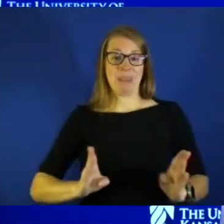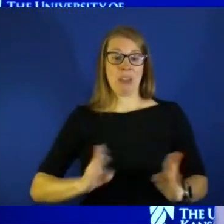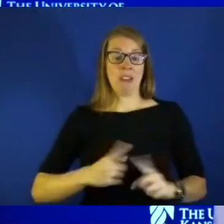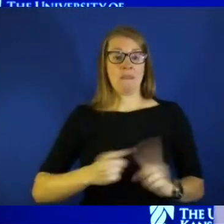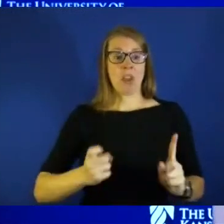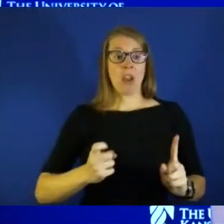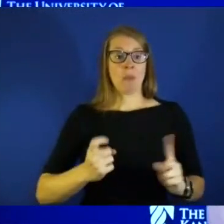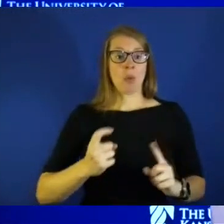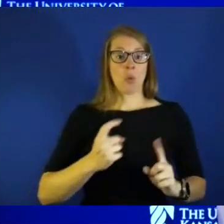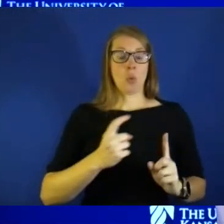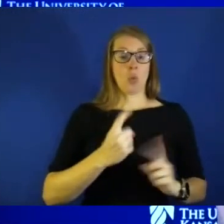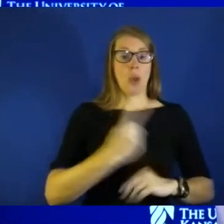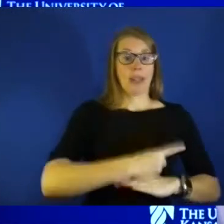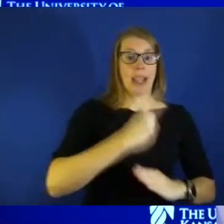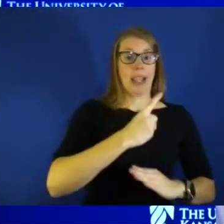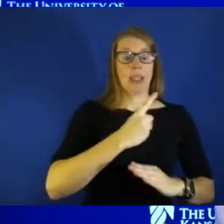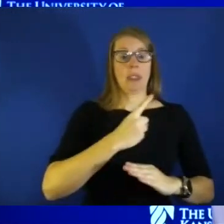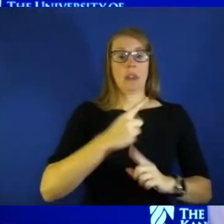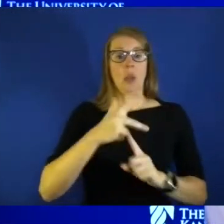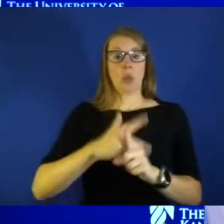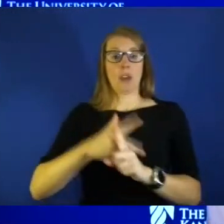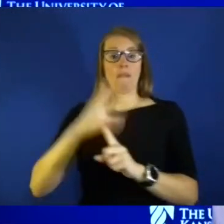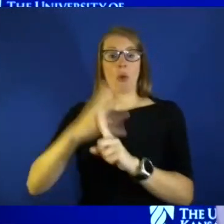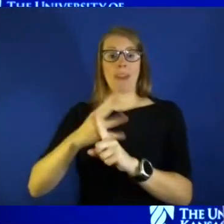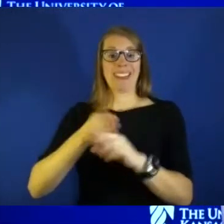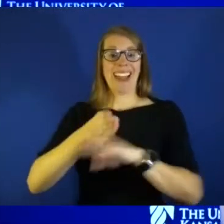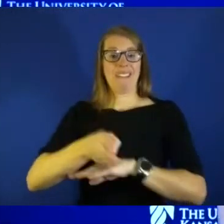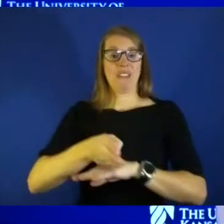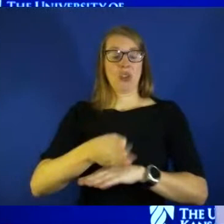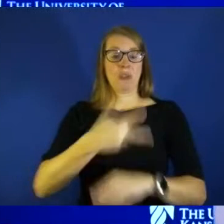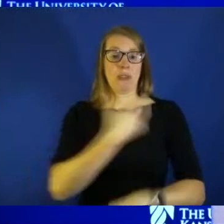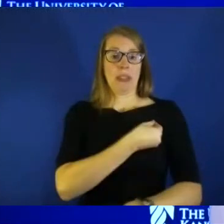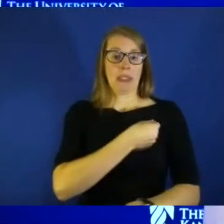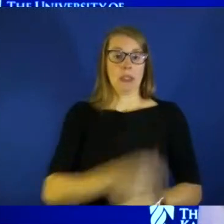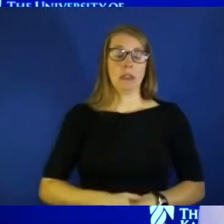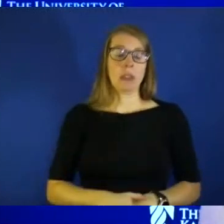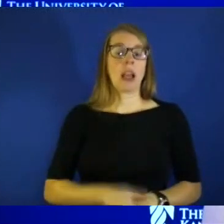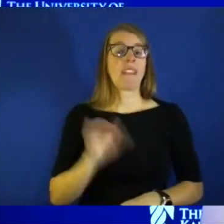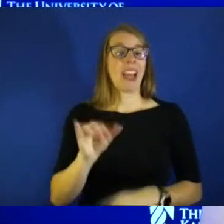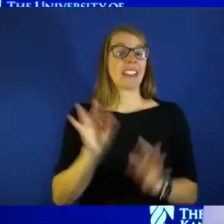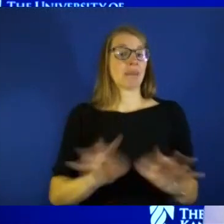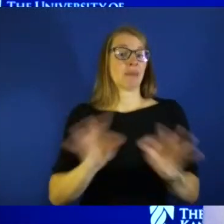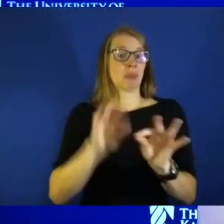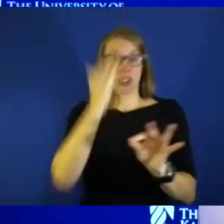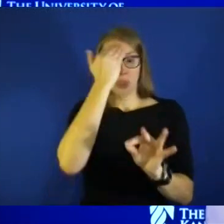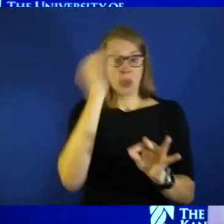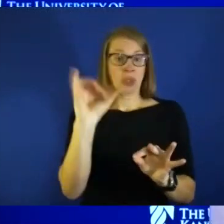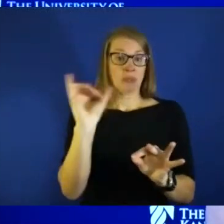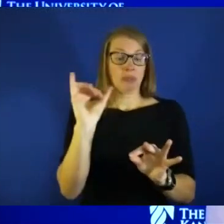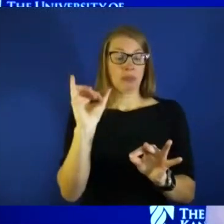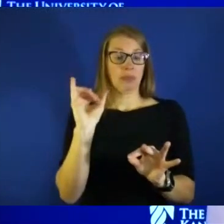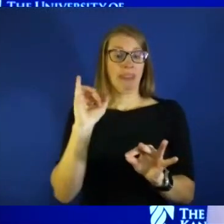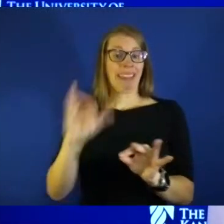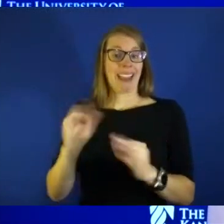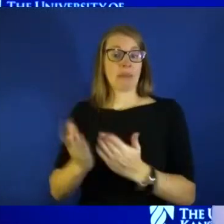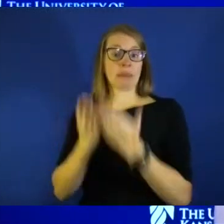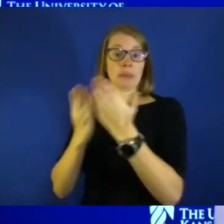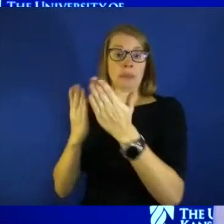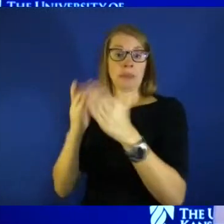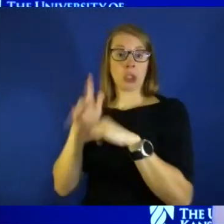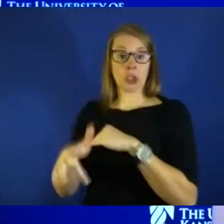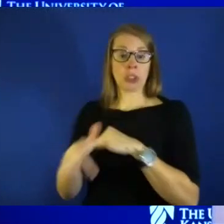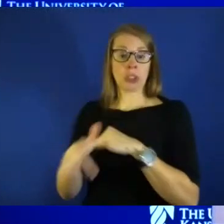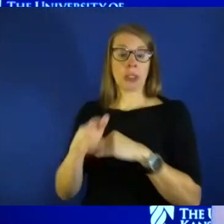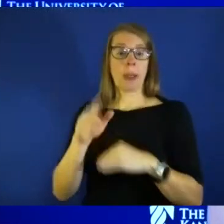1 to 3 to 4 months after vaccination. So I think that's the important thing to note. That came up early when we heard the Biden administration